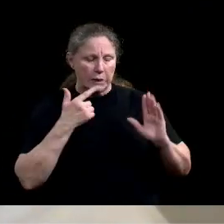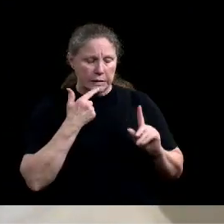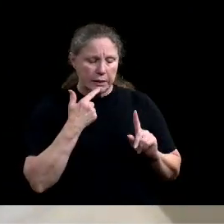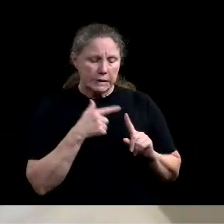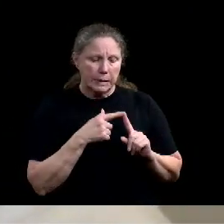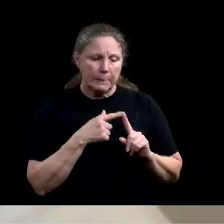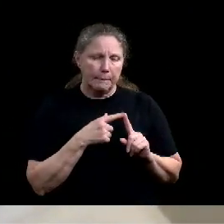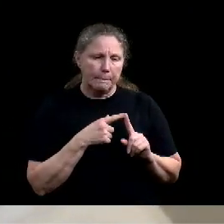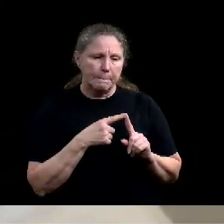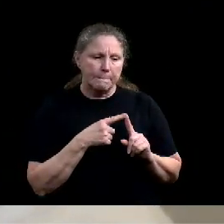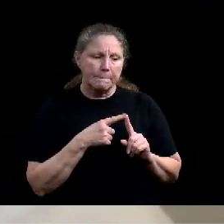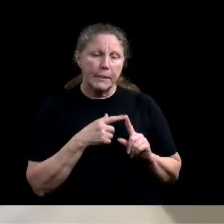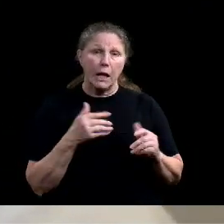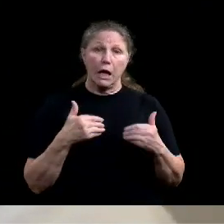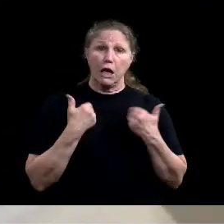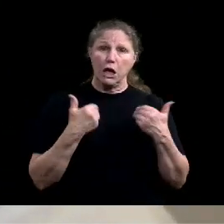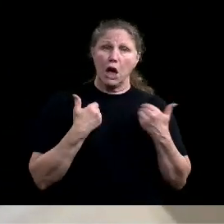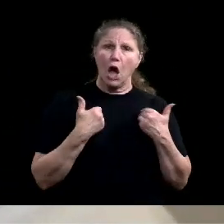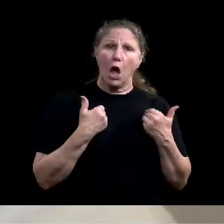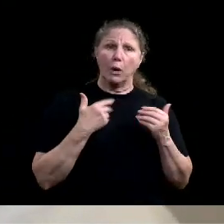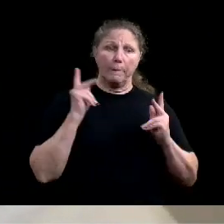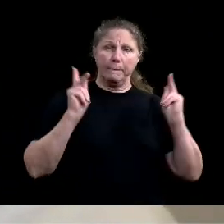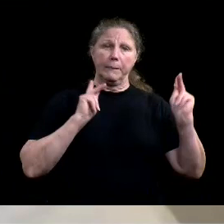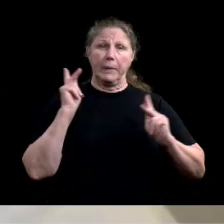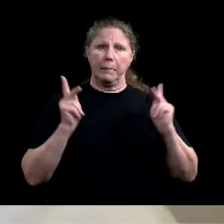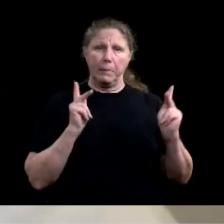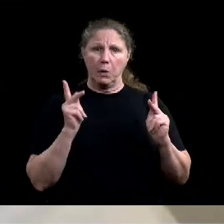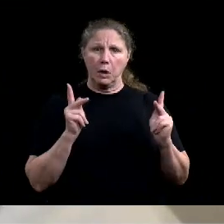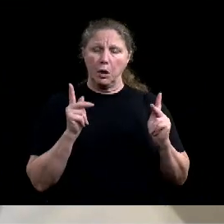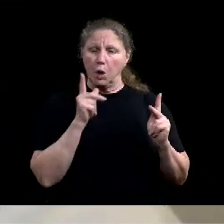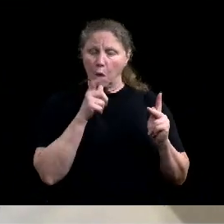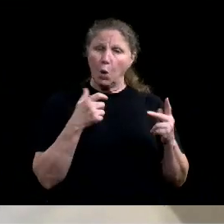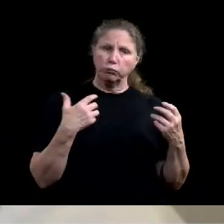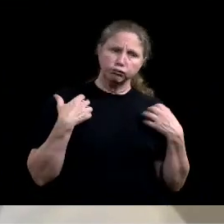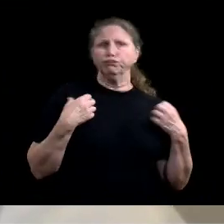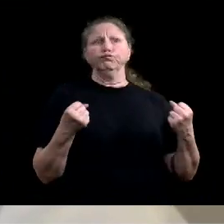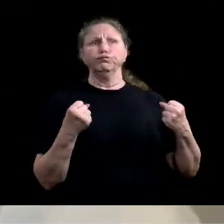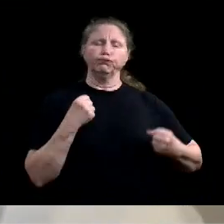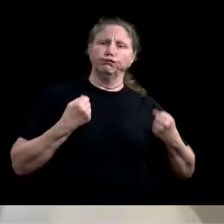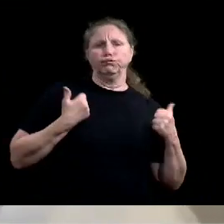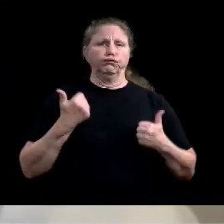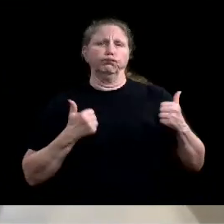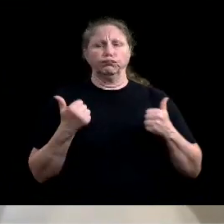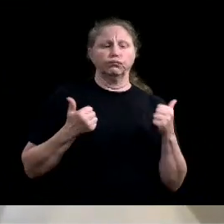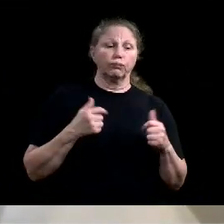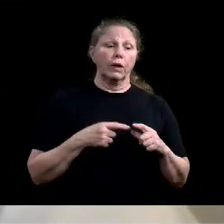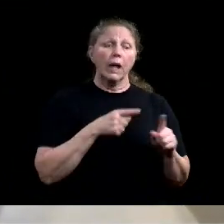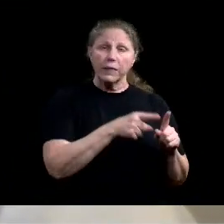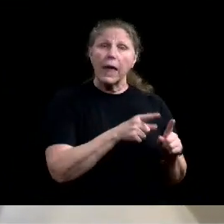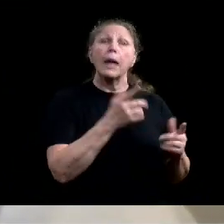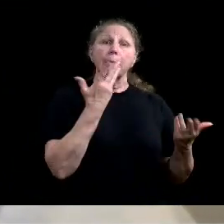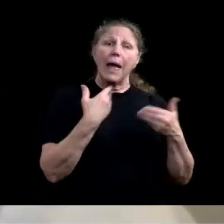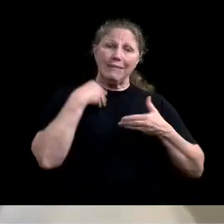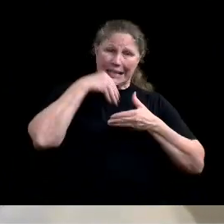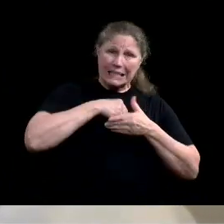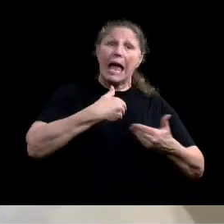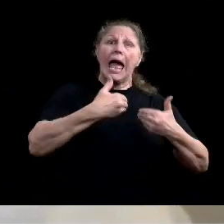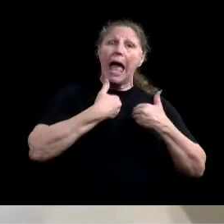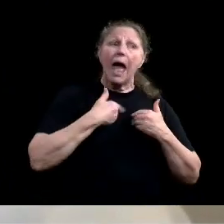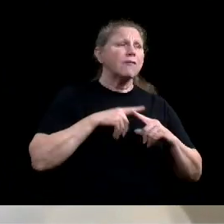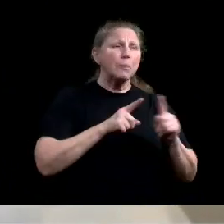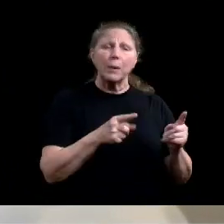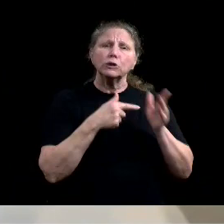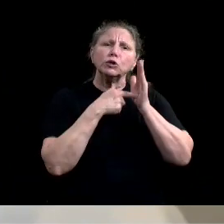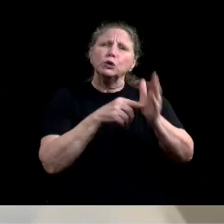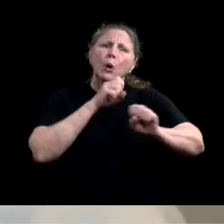and in people who are otherwise healthy, that asymptomatic cases are occurring at a fairly high rate. So